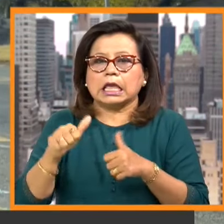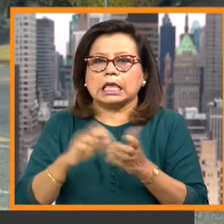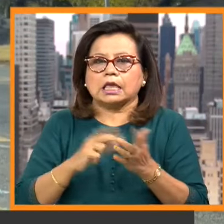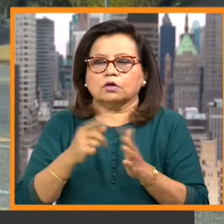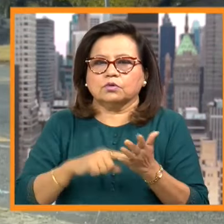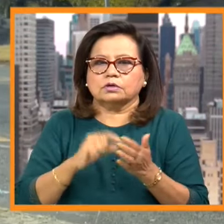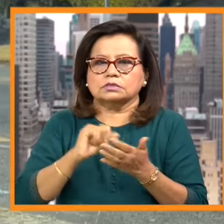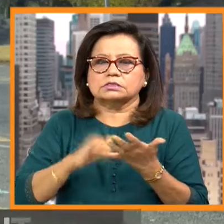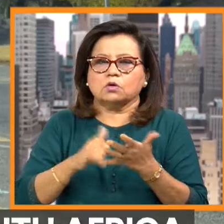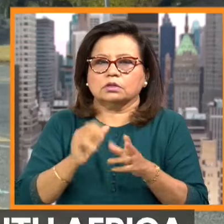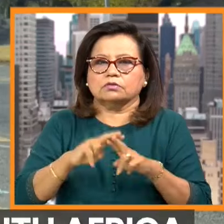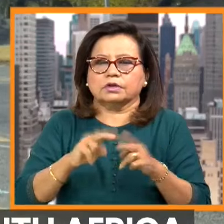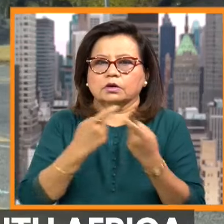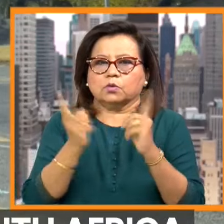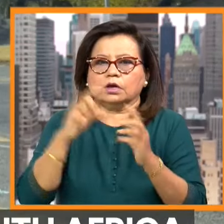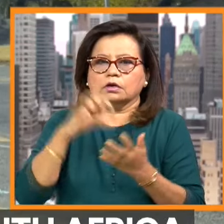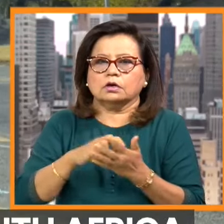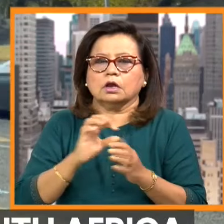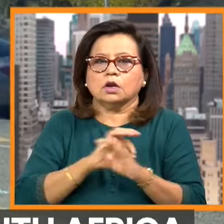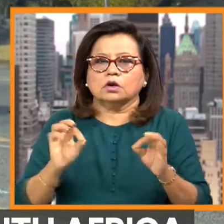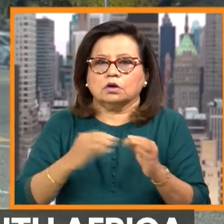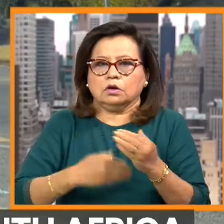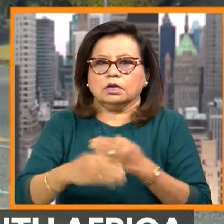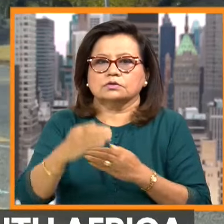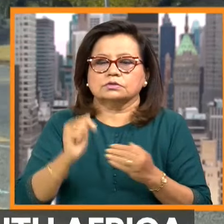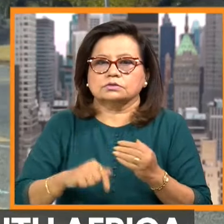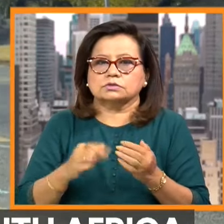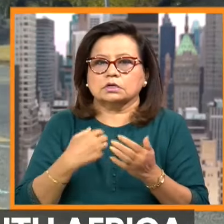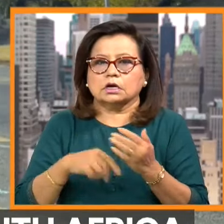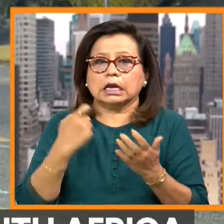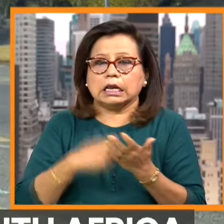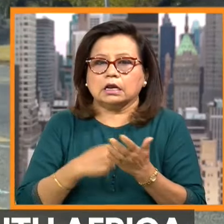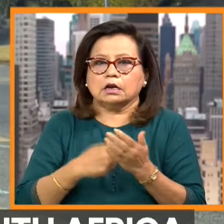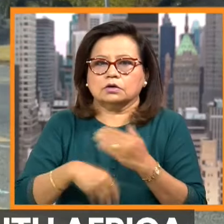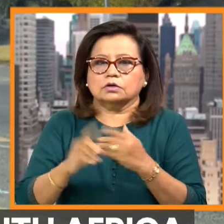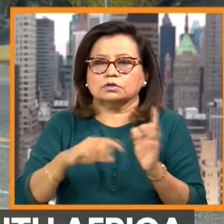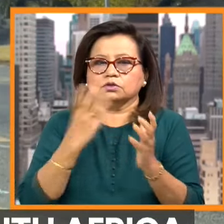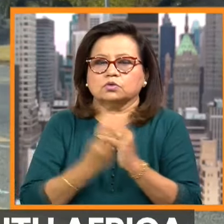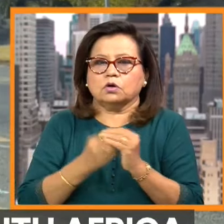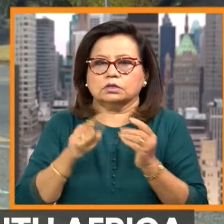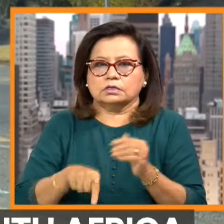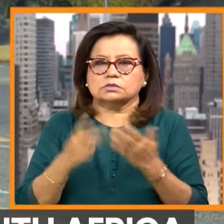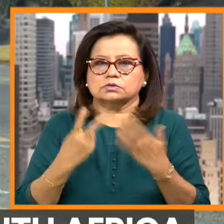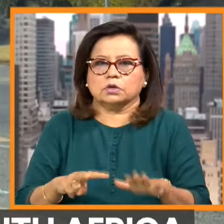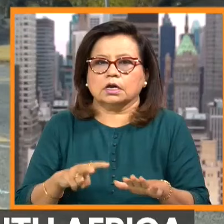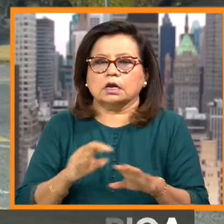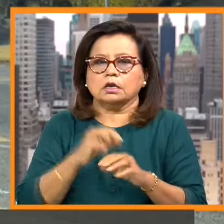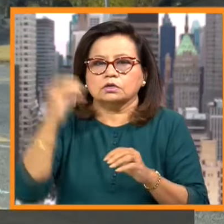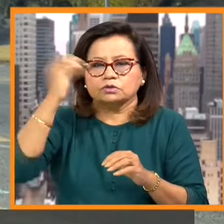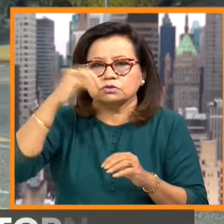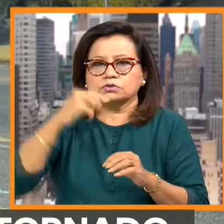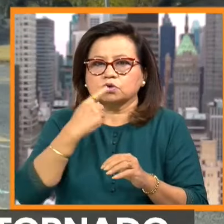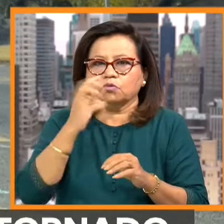According to South African Weather Service, more cold, wet and windy conditions are expected throughout this week, with snow falling in